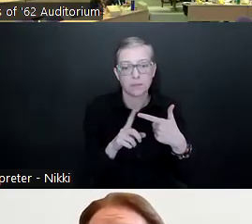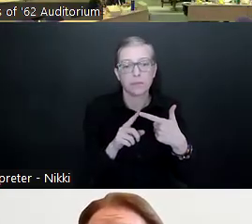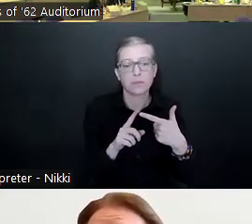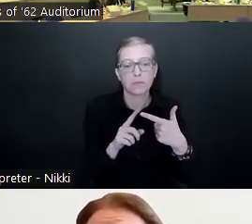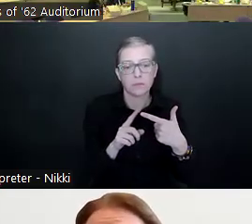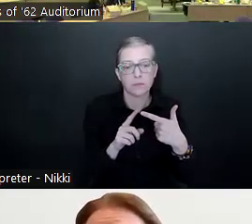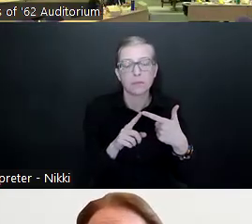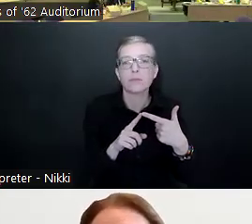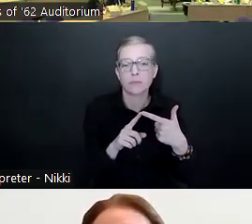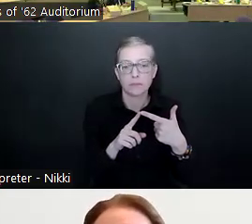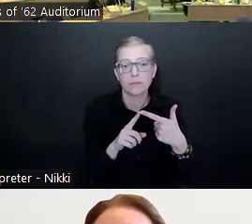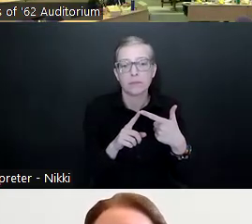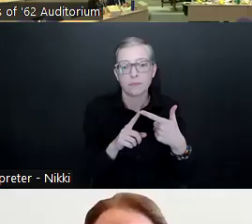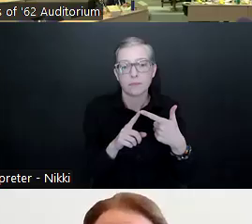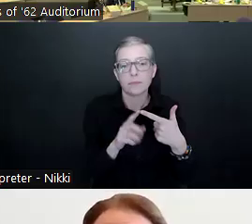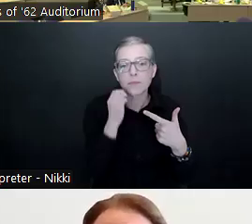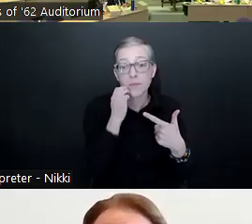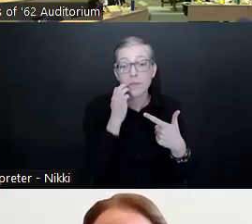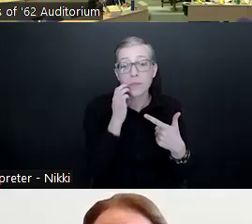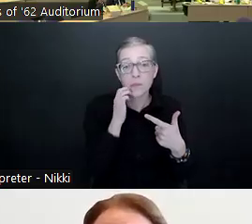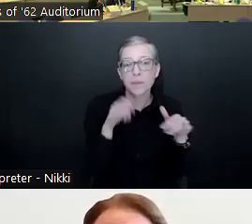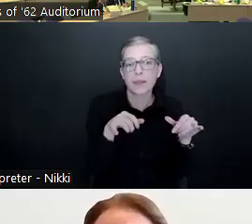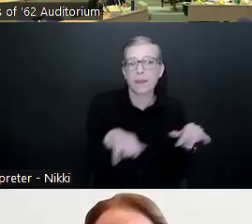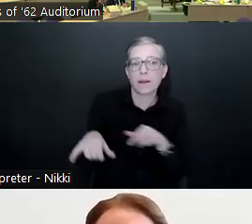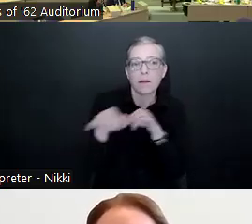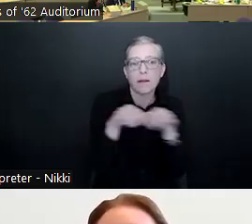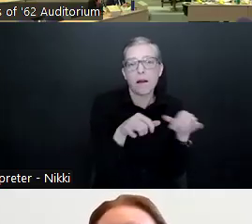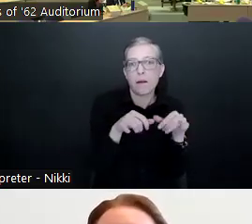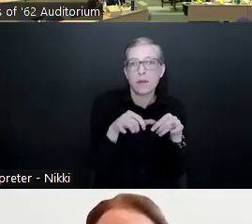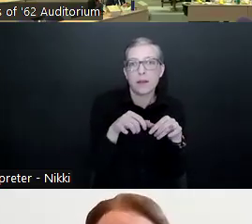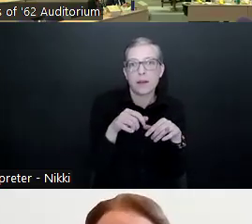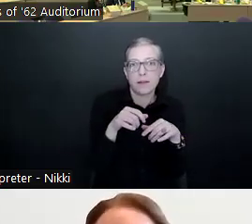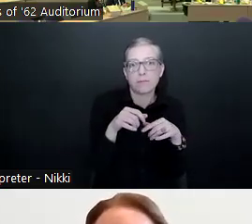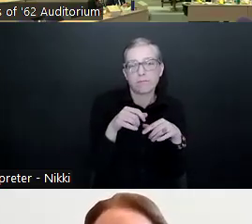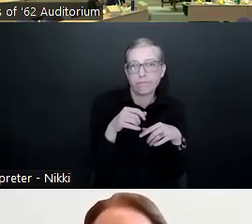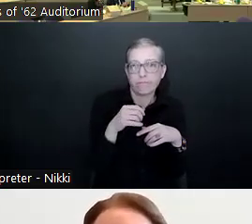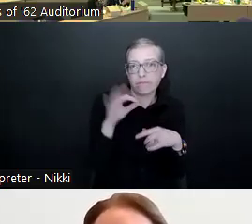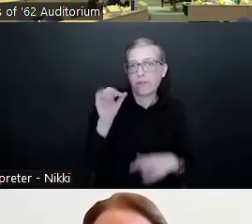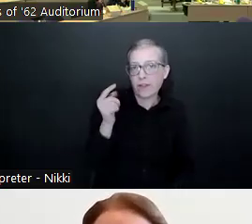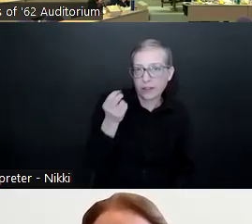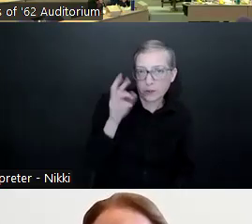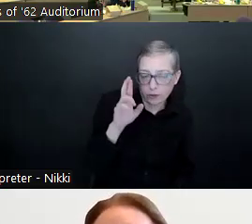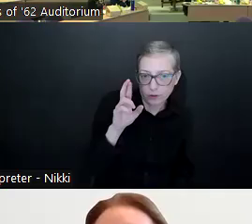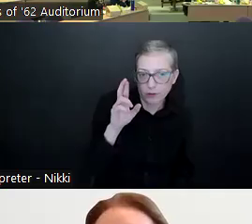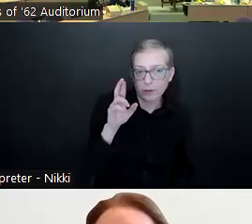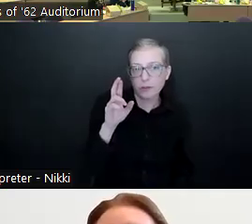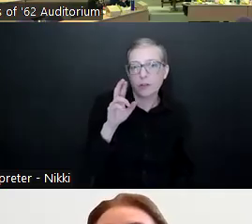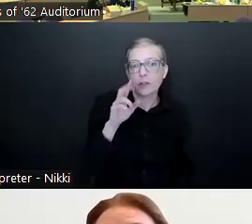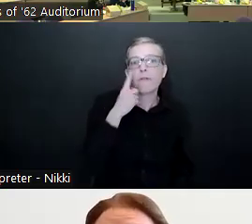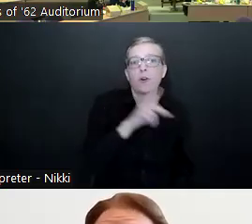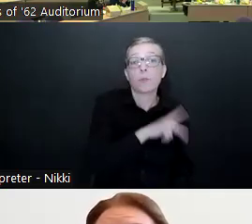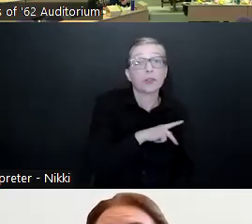yes, common factor across psychopathologies and treatment modalities, but also common factor in